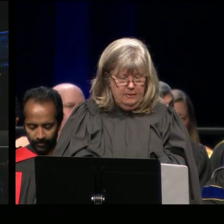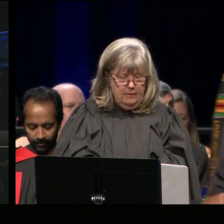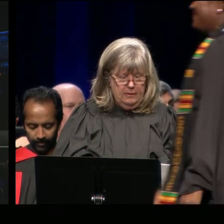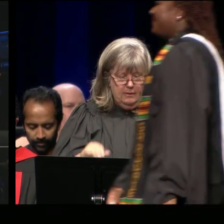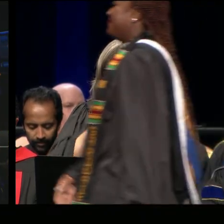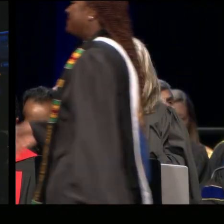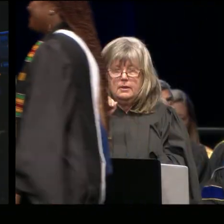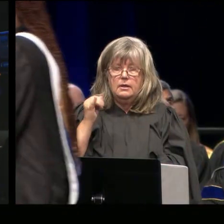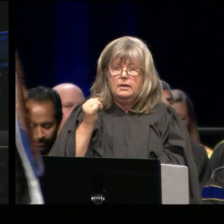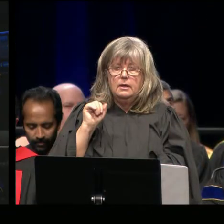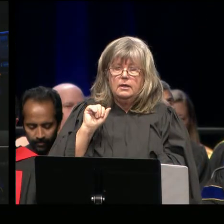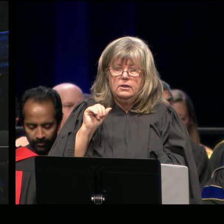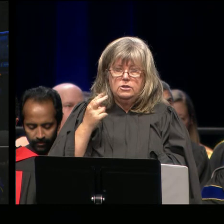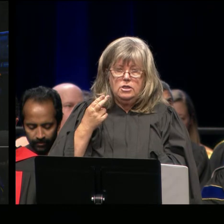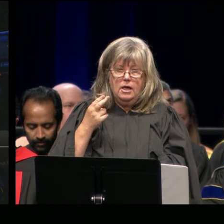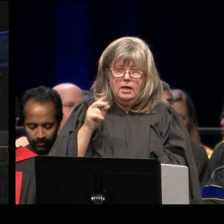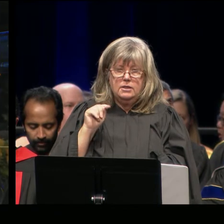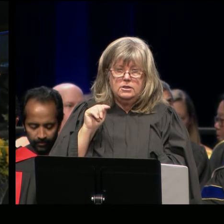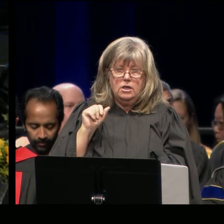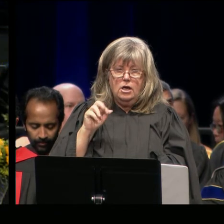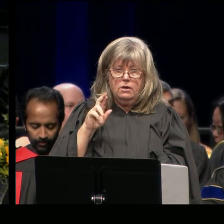Jatara Hutchinson Bob.